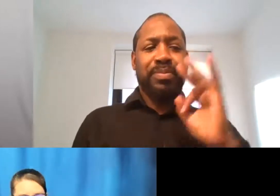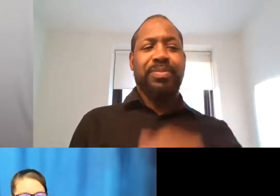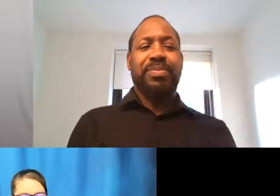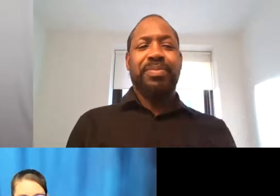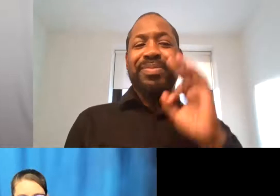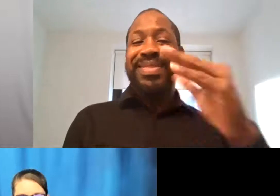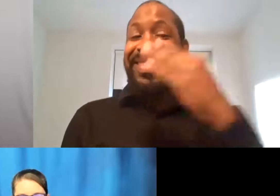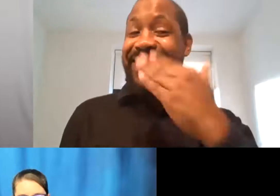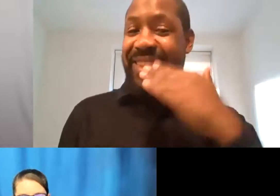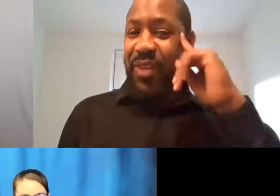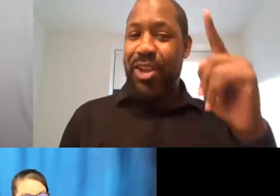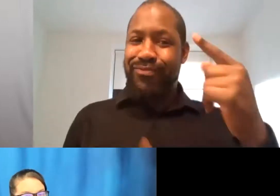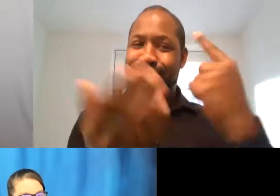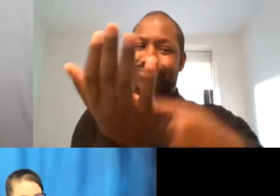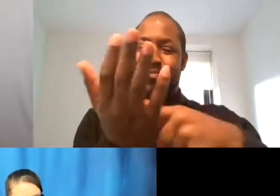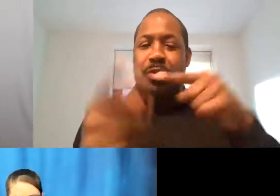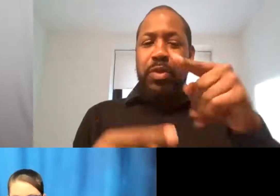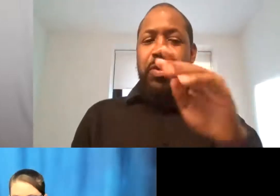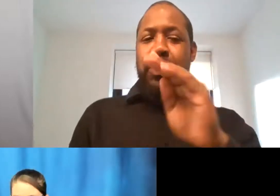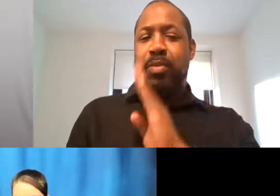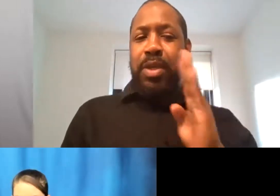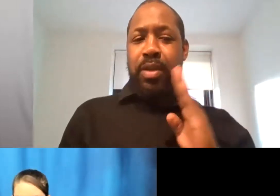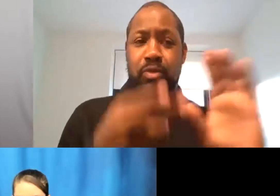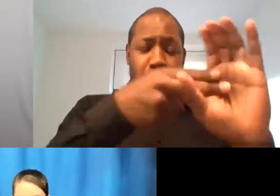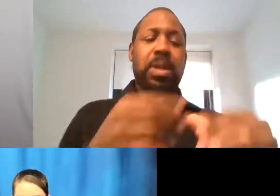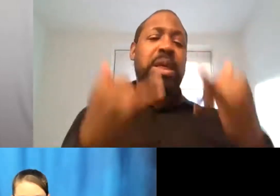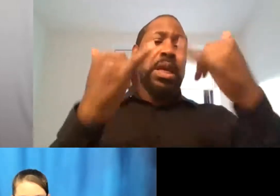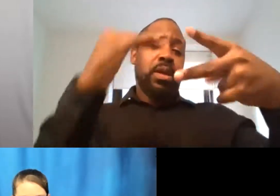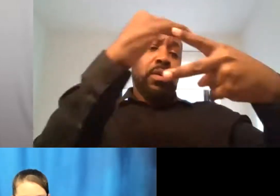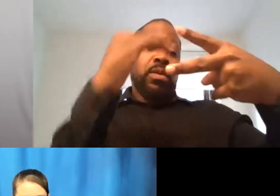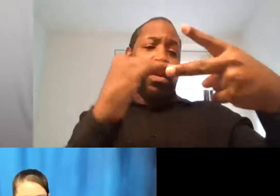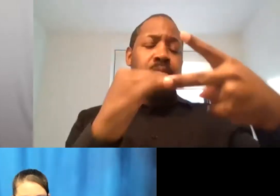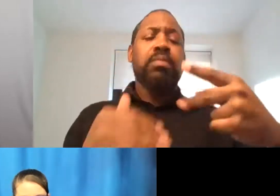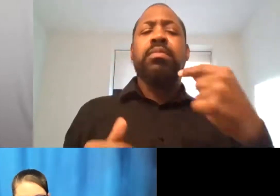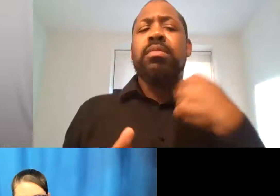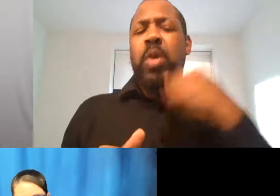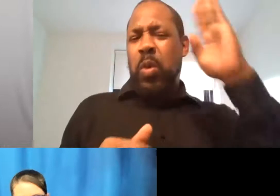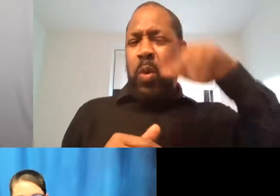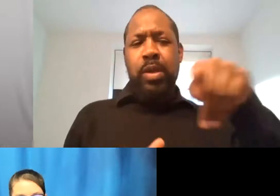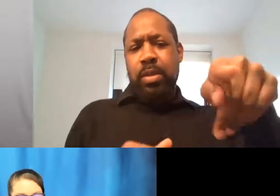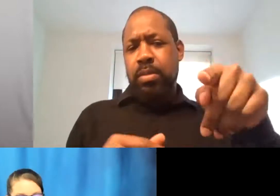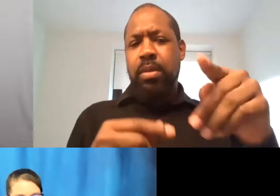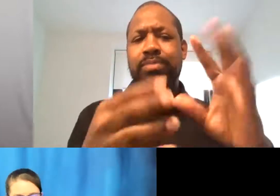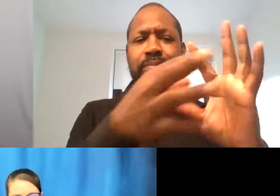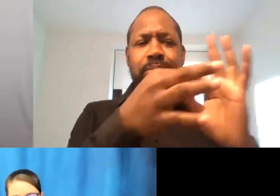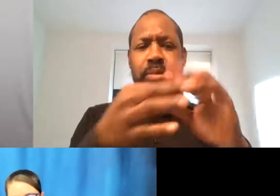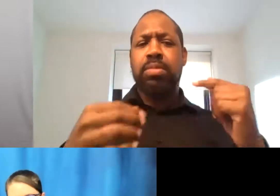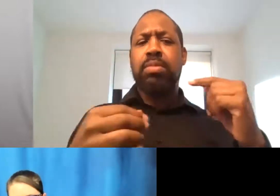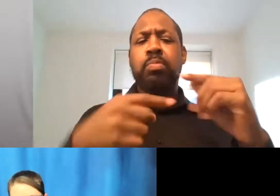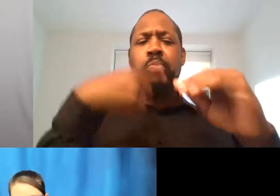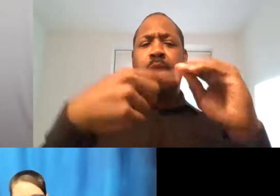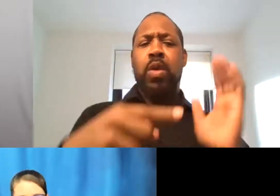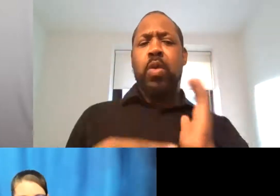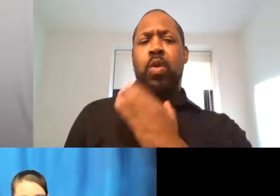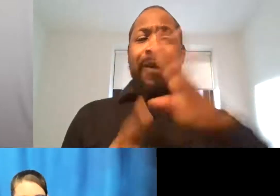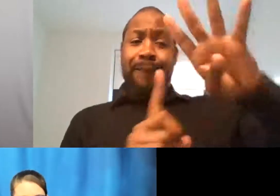further questions and maybe make a motion. Yeah, thank you so much for this discussion about me joining the board. So the next thing I wanted to